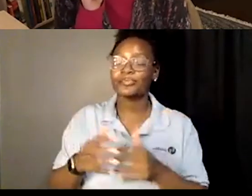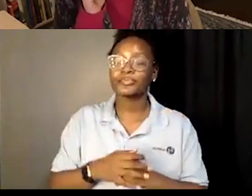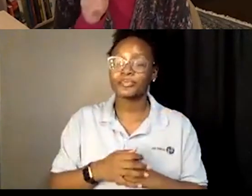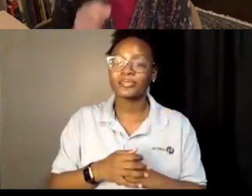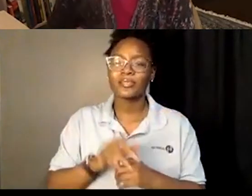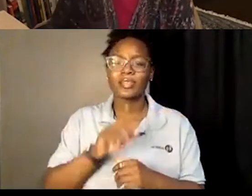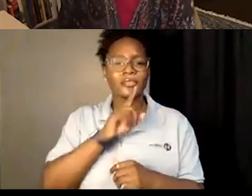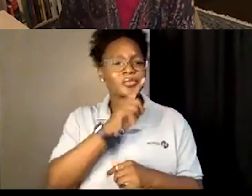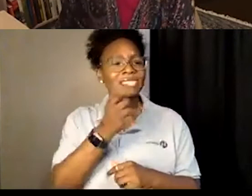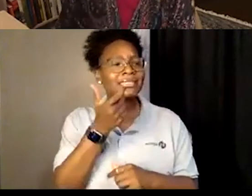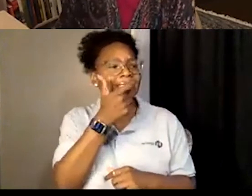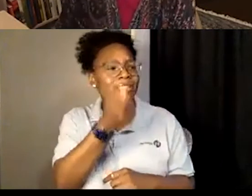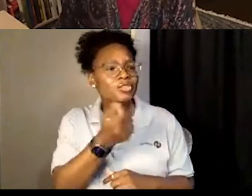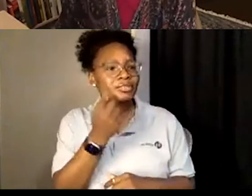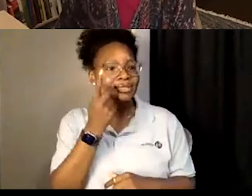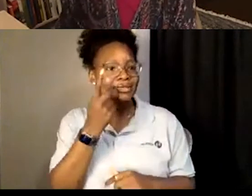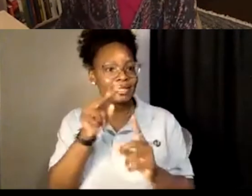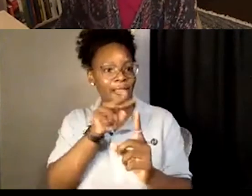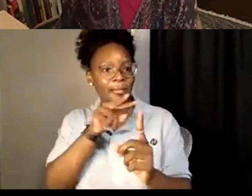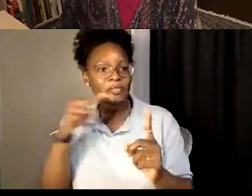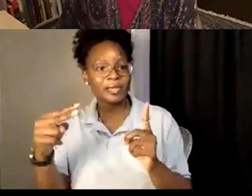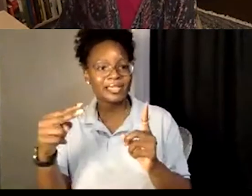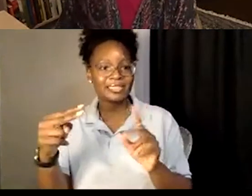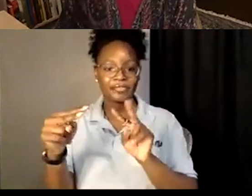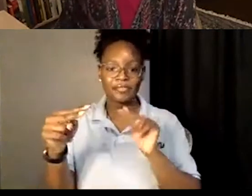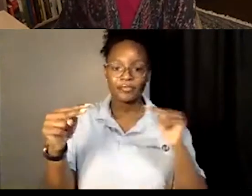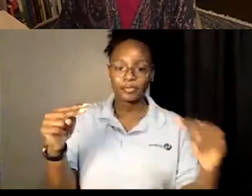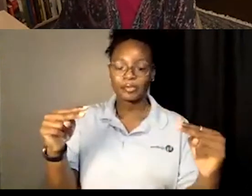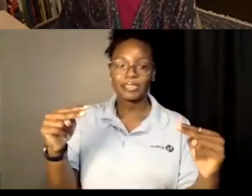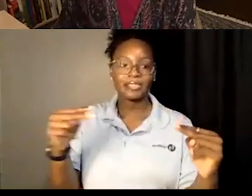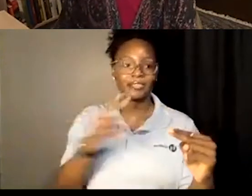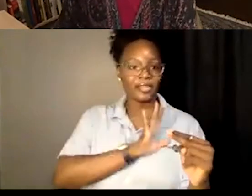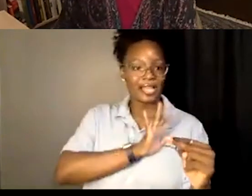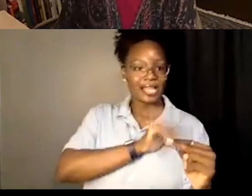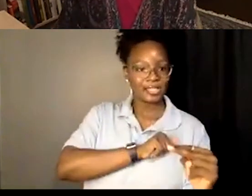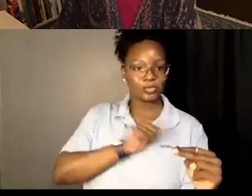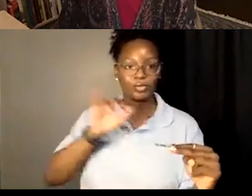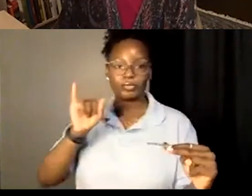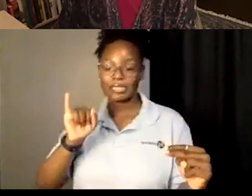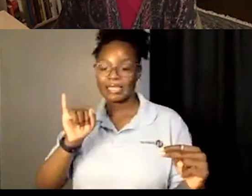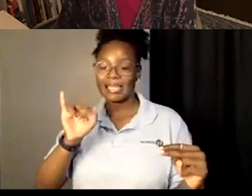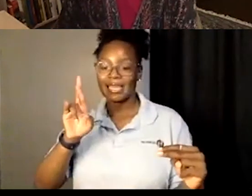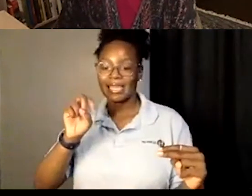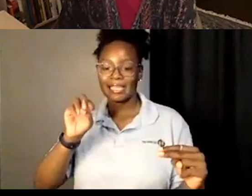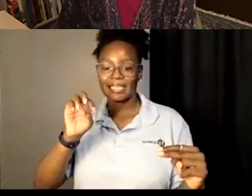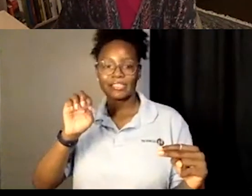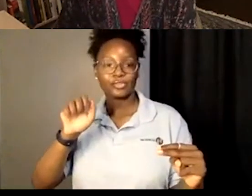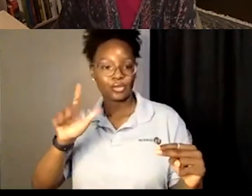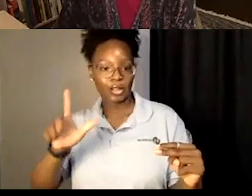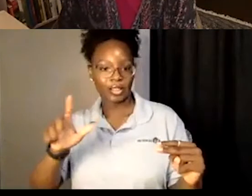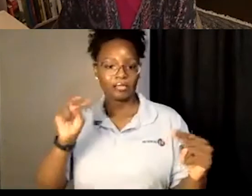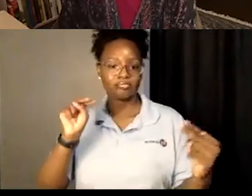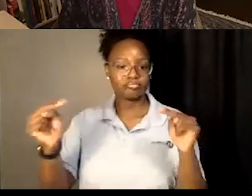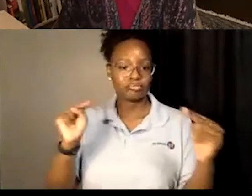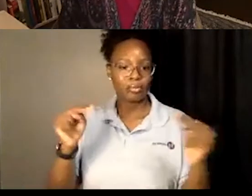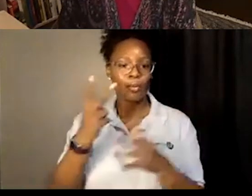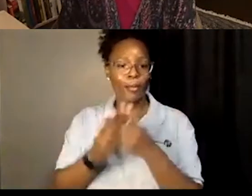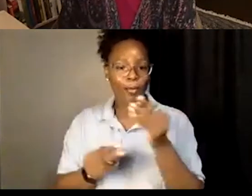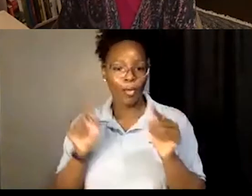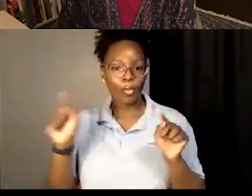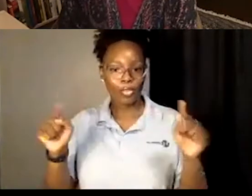an Israeli and a Palestinian tour guide. We have planned monthly programs focused on learning more